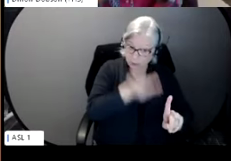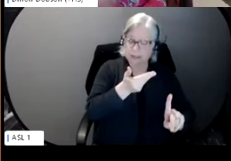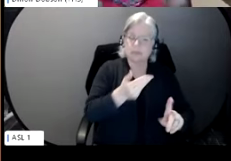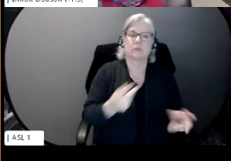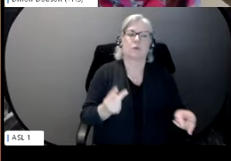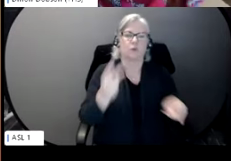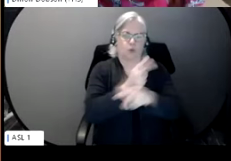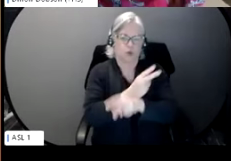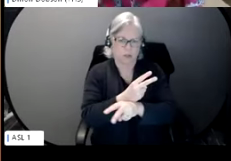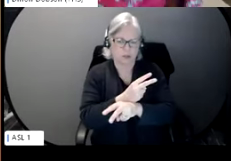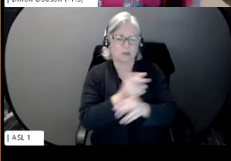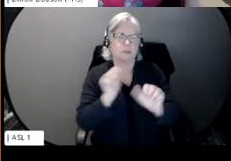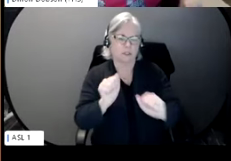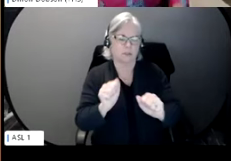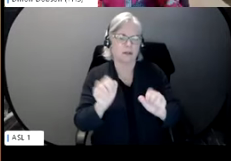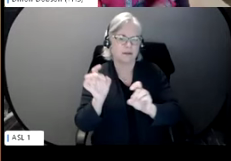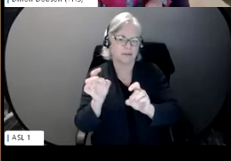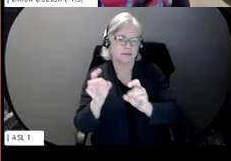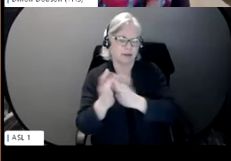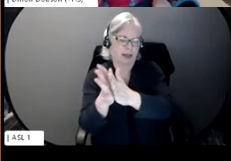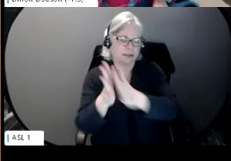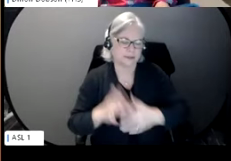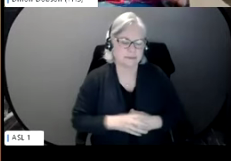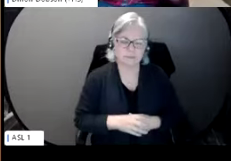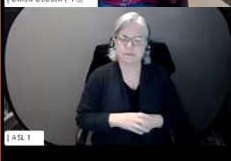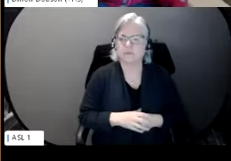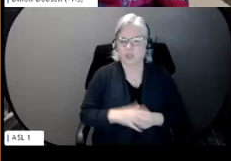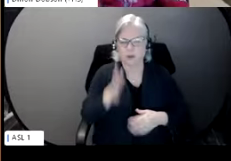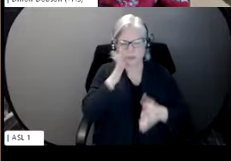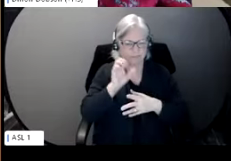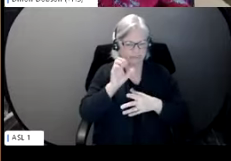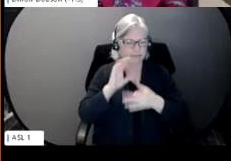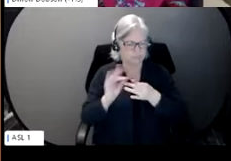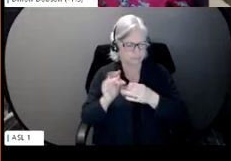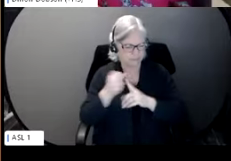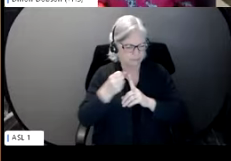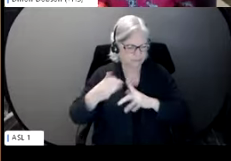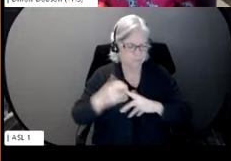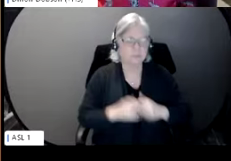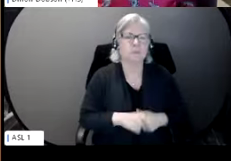for those of you who might work with perpetrators of violence.